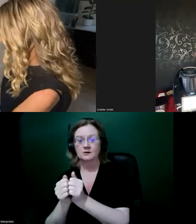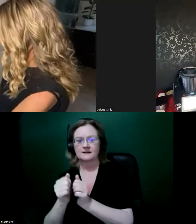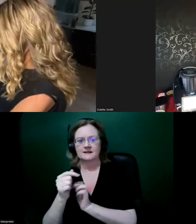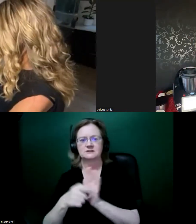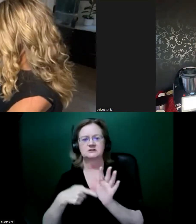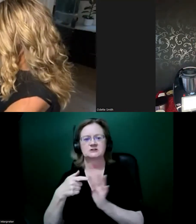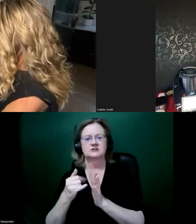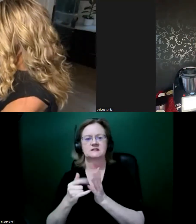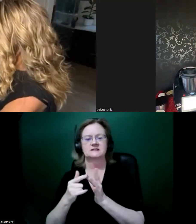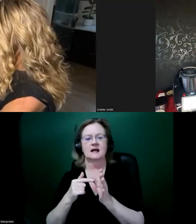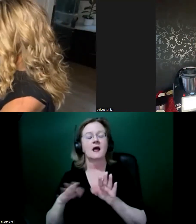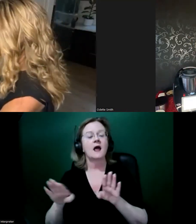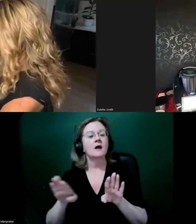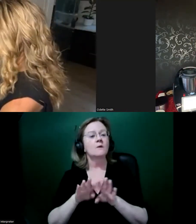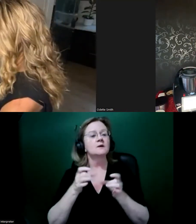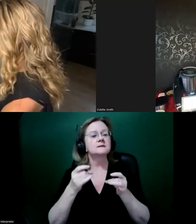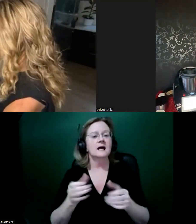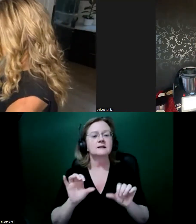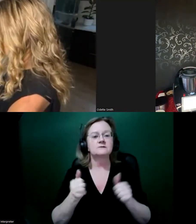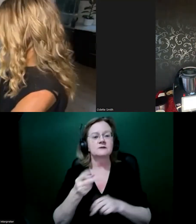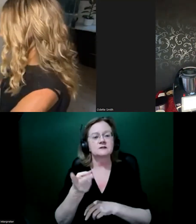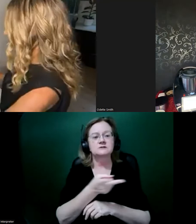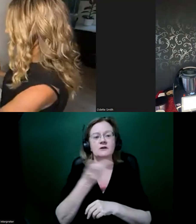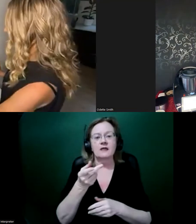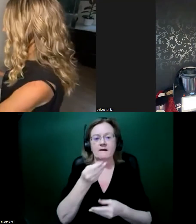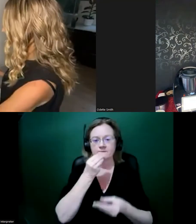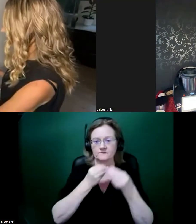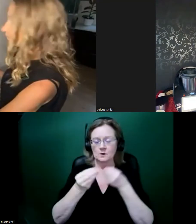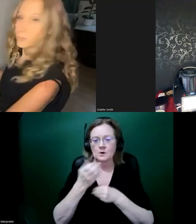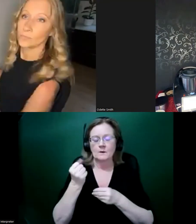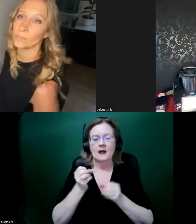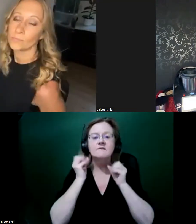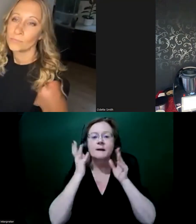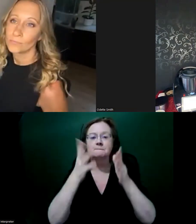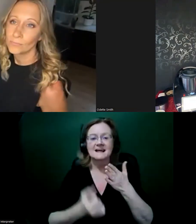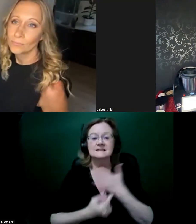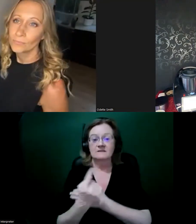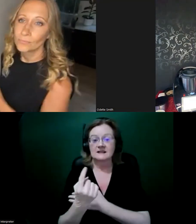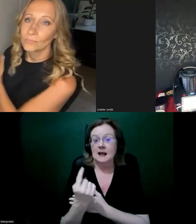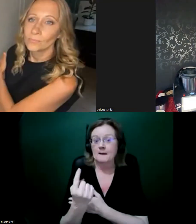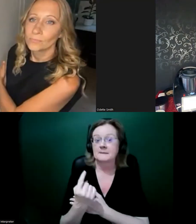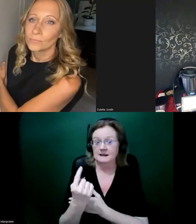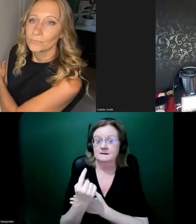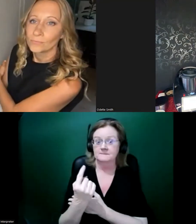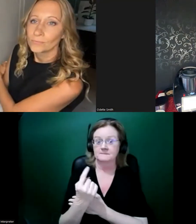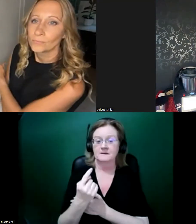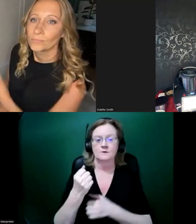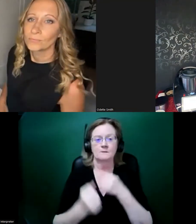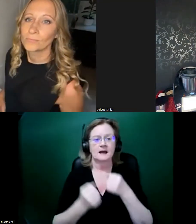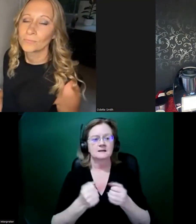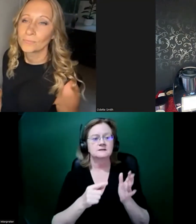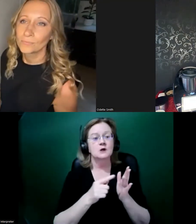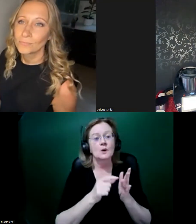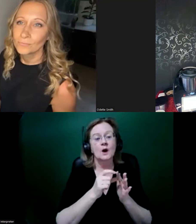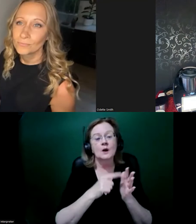also have, just while you're starting to finish off those dishes, we also have some amazing events coming up. So Odette, would you like to speak